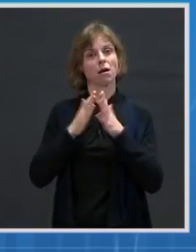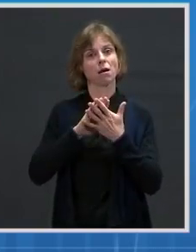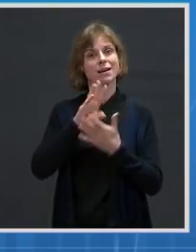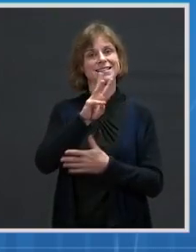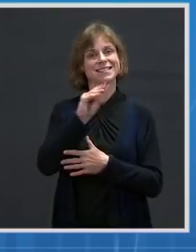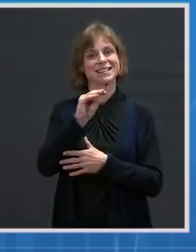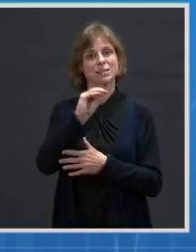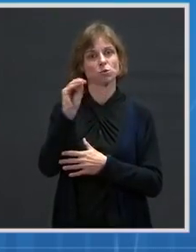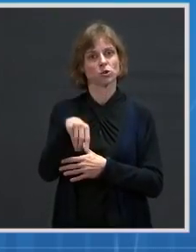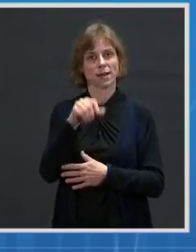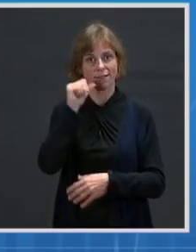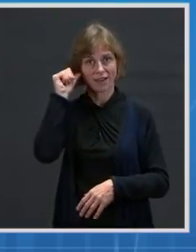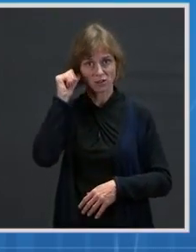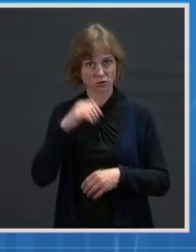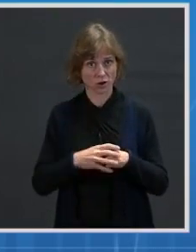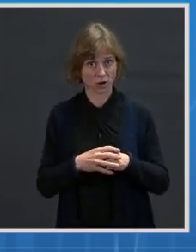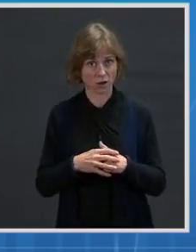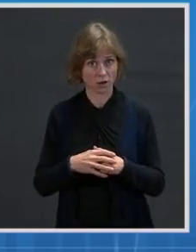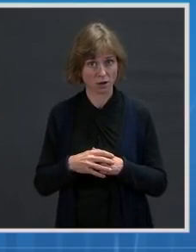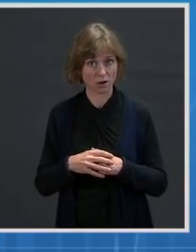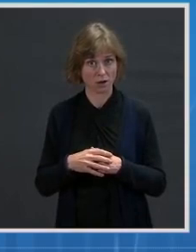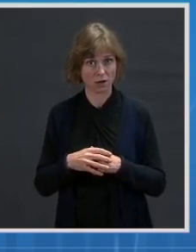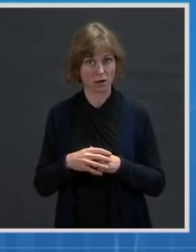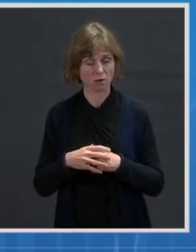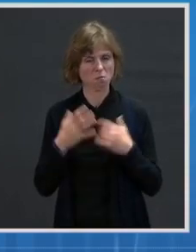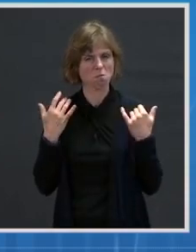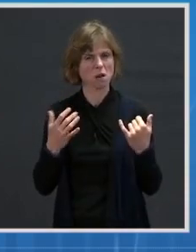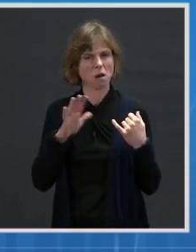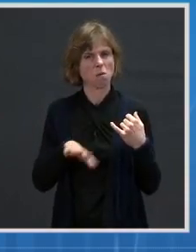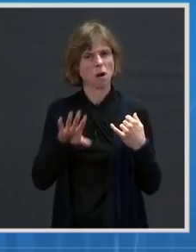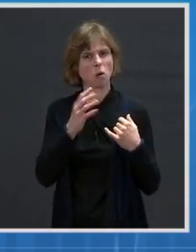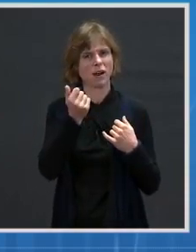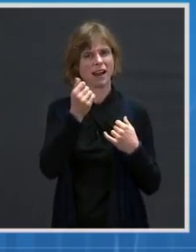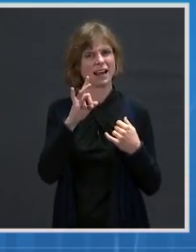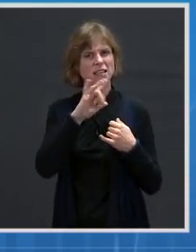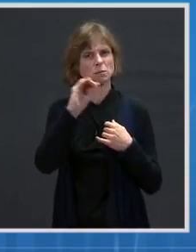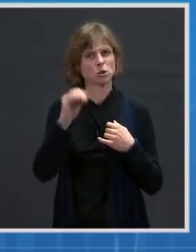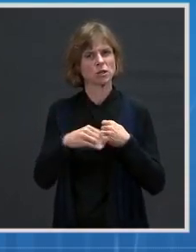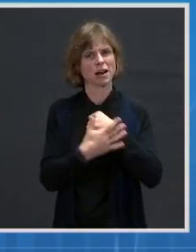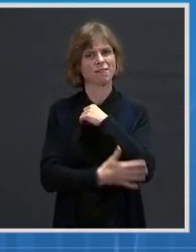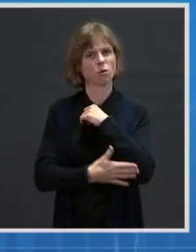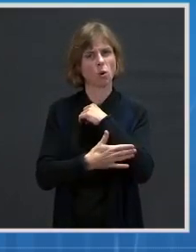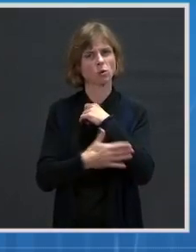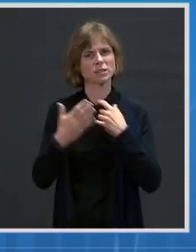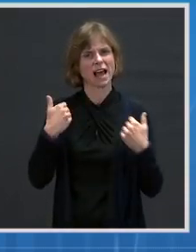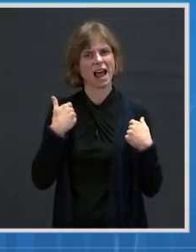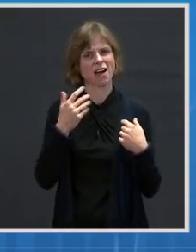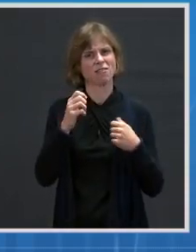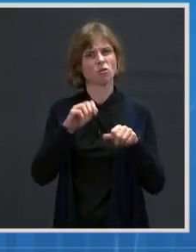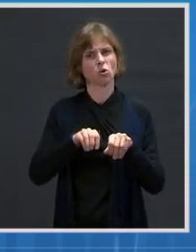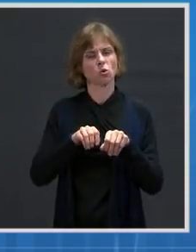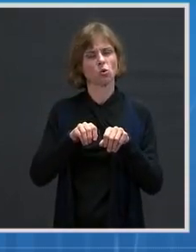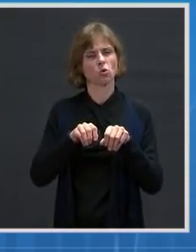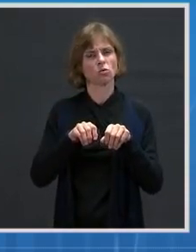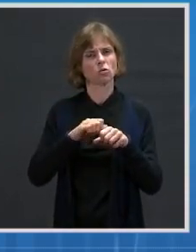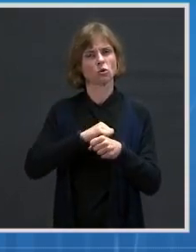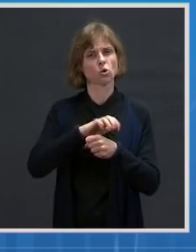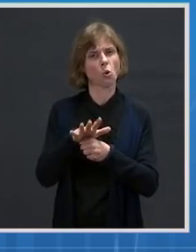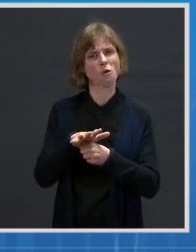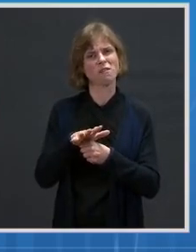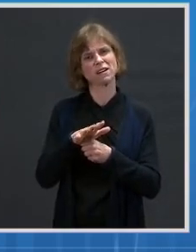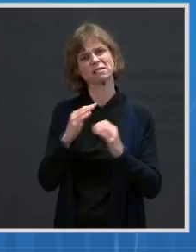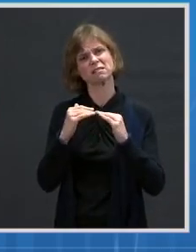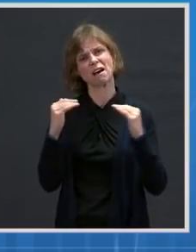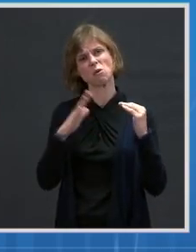of yesterday. Now, approximately 18% of counties have COVID-19 levels at the low or moderate